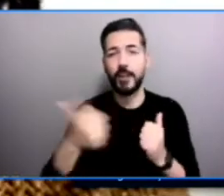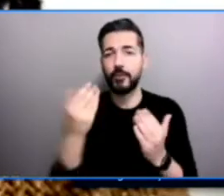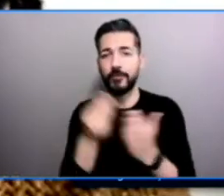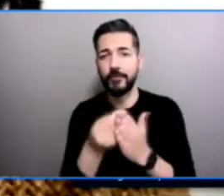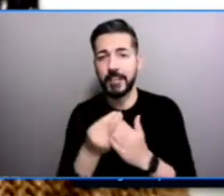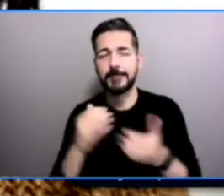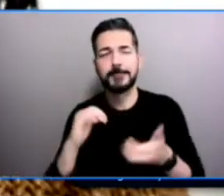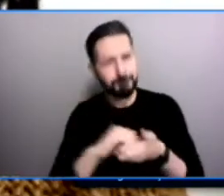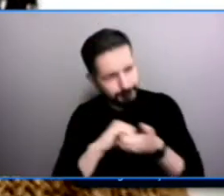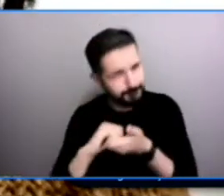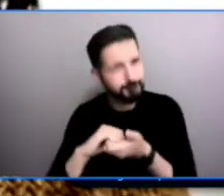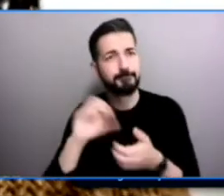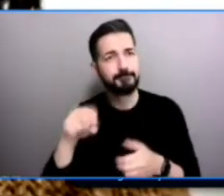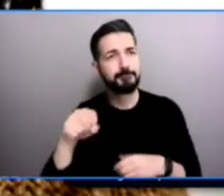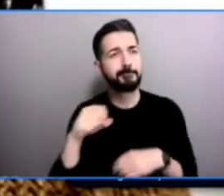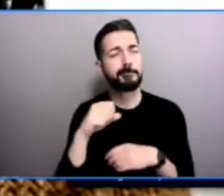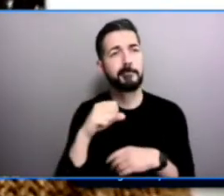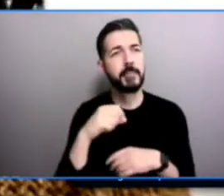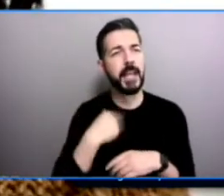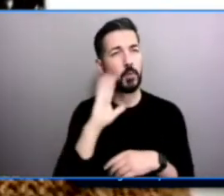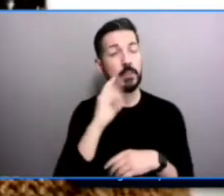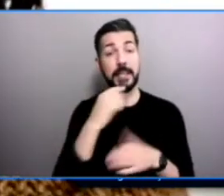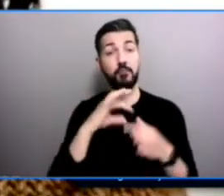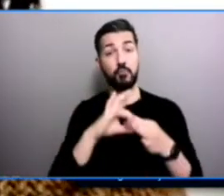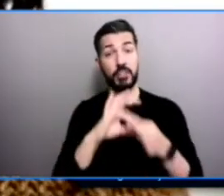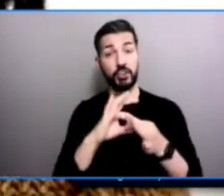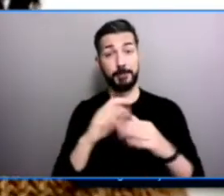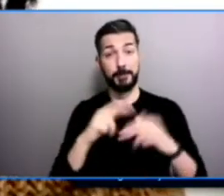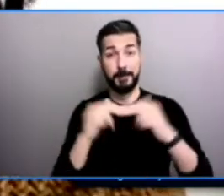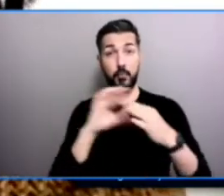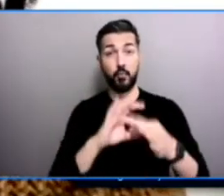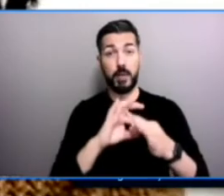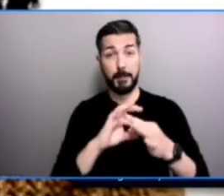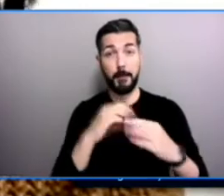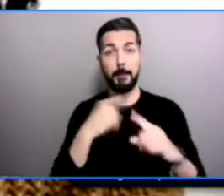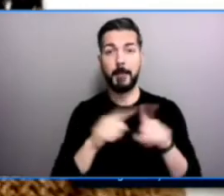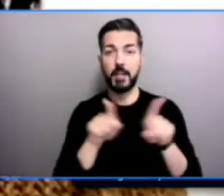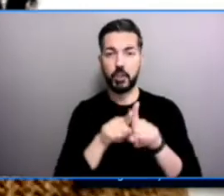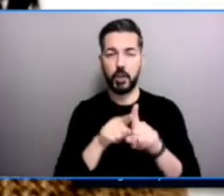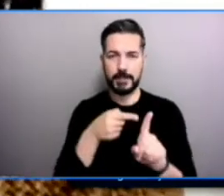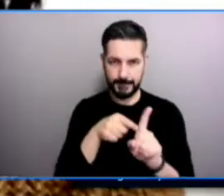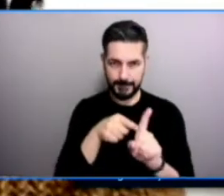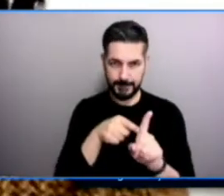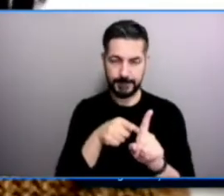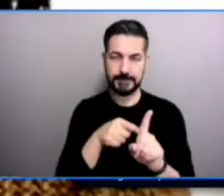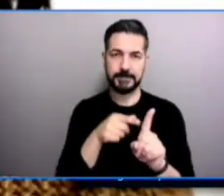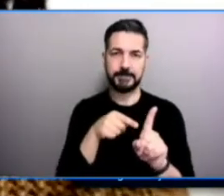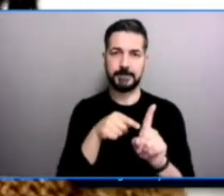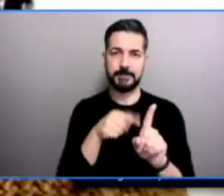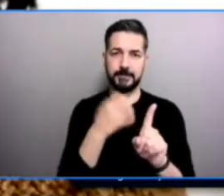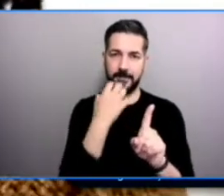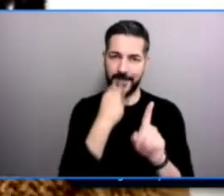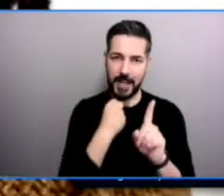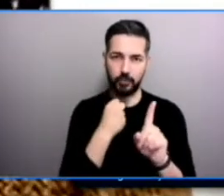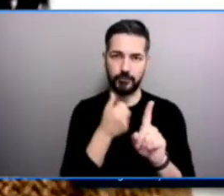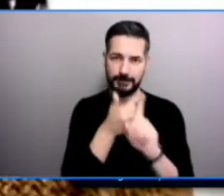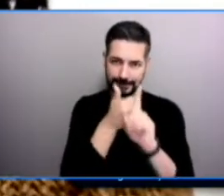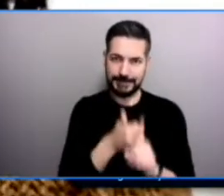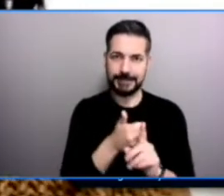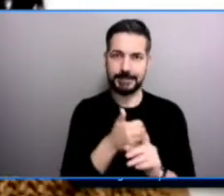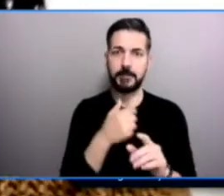have transformative real change for our communities, that is equally and more important than getting wins.